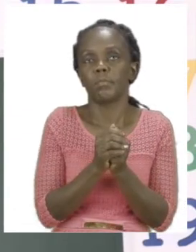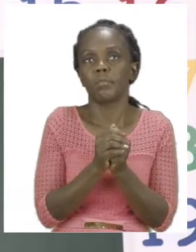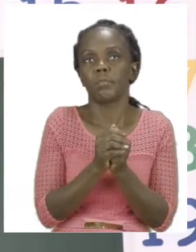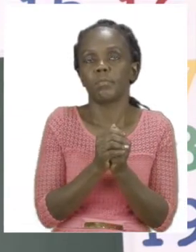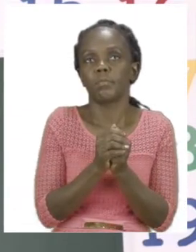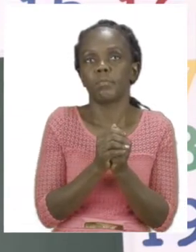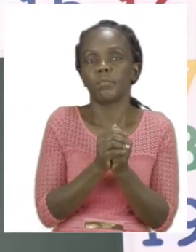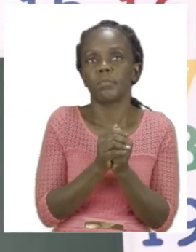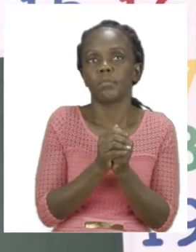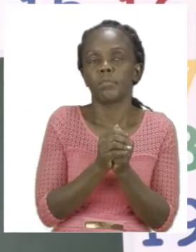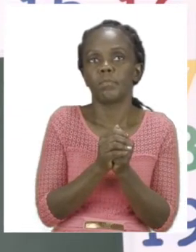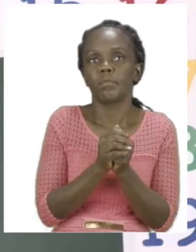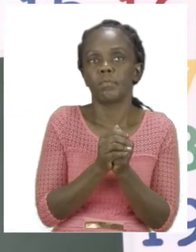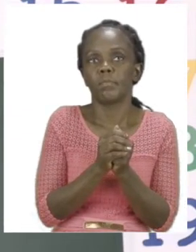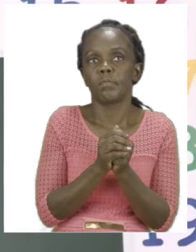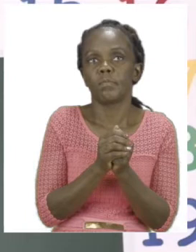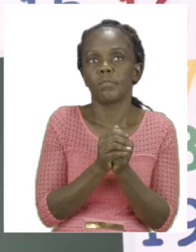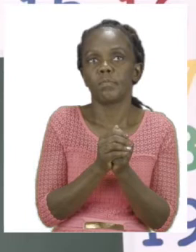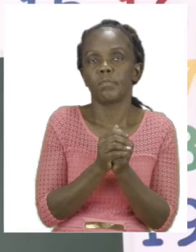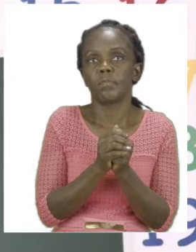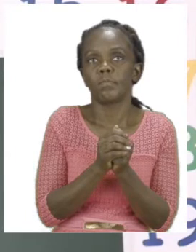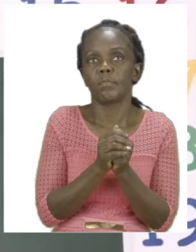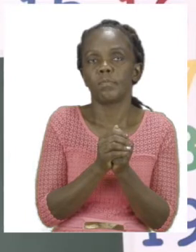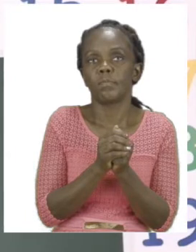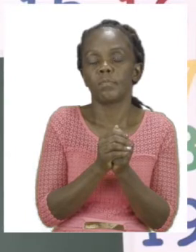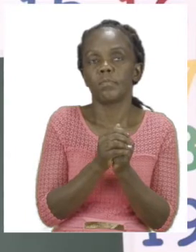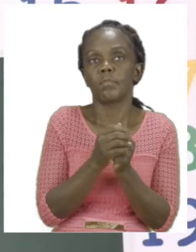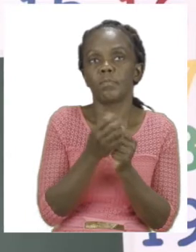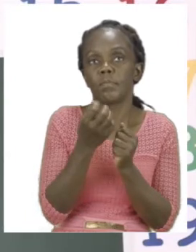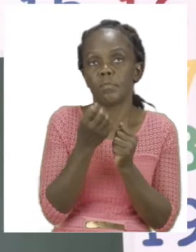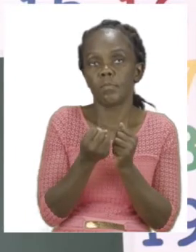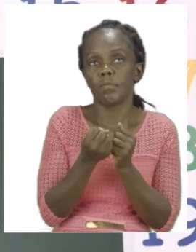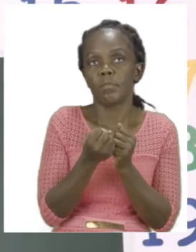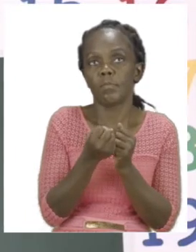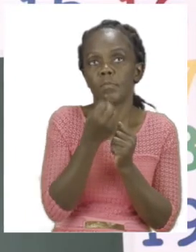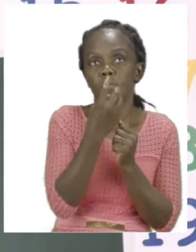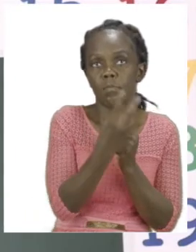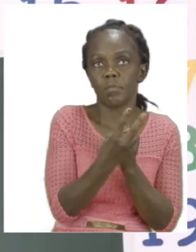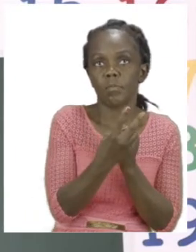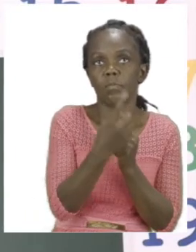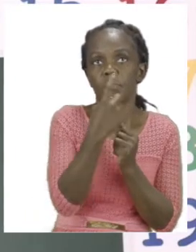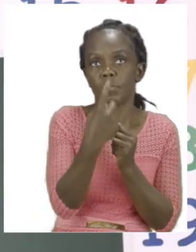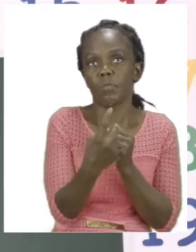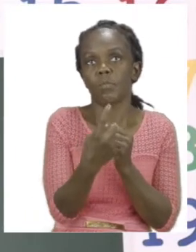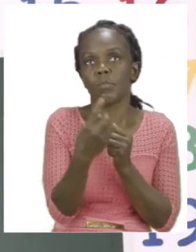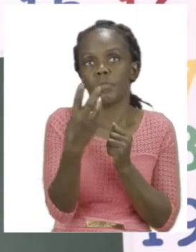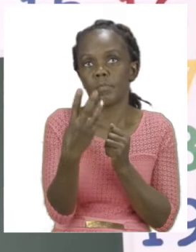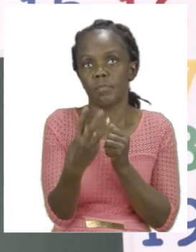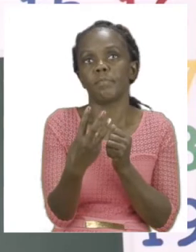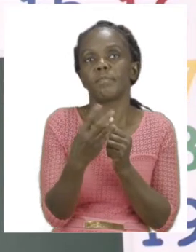3. Now we have 2, 1,